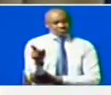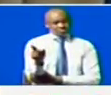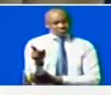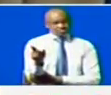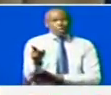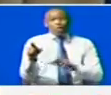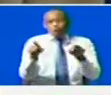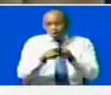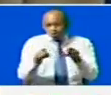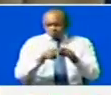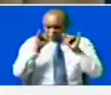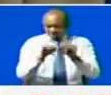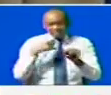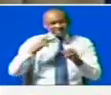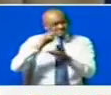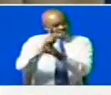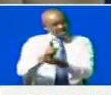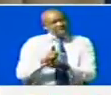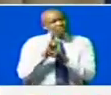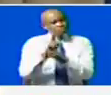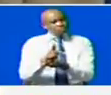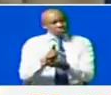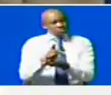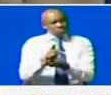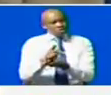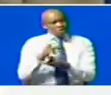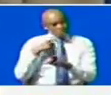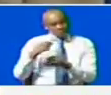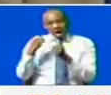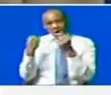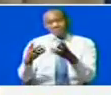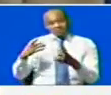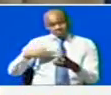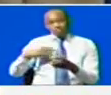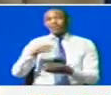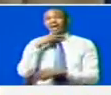but also remain mindful of its price.